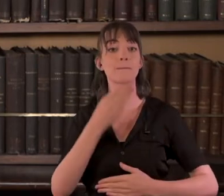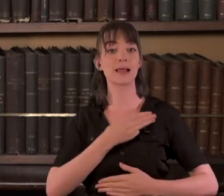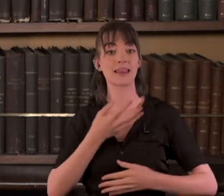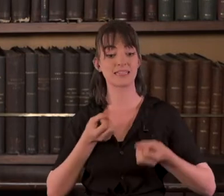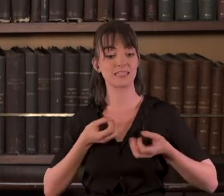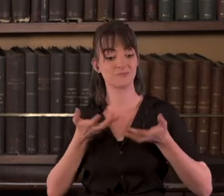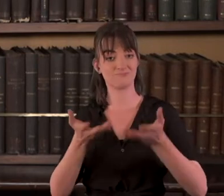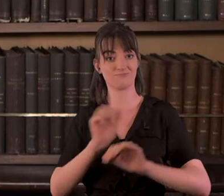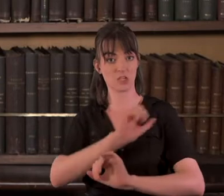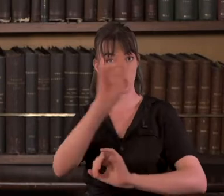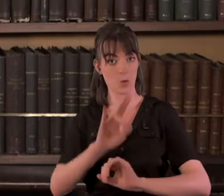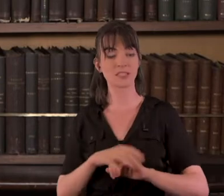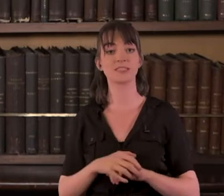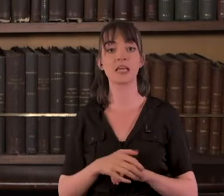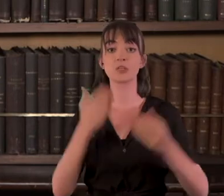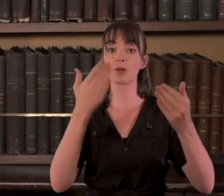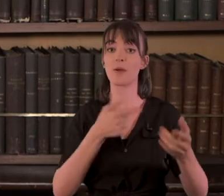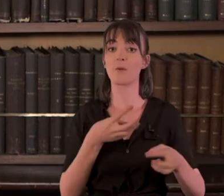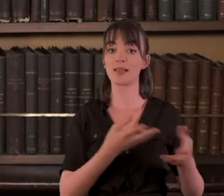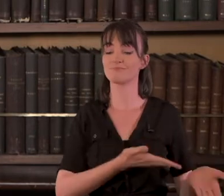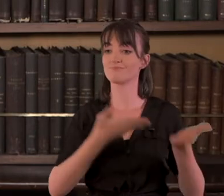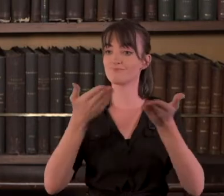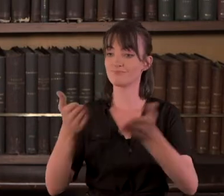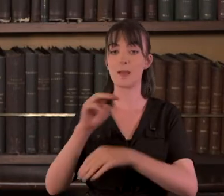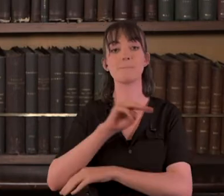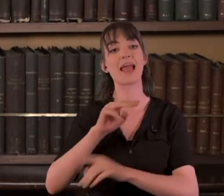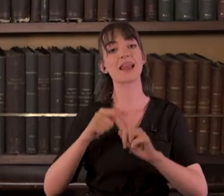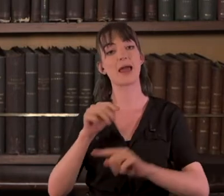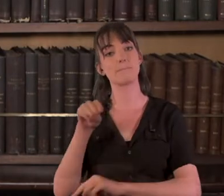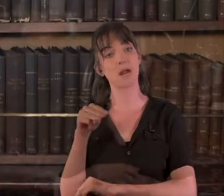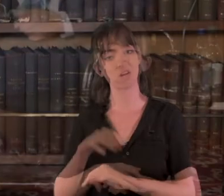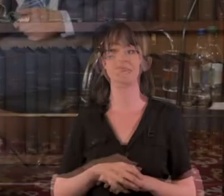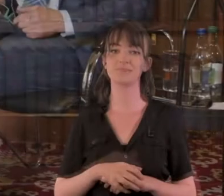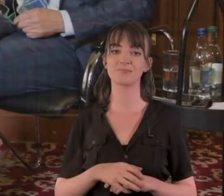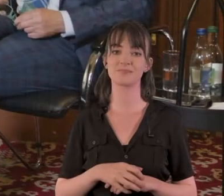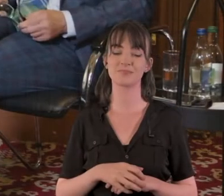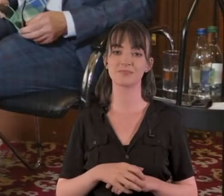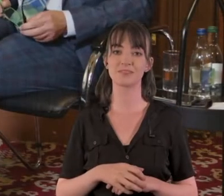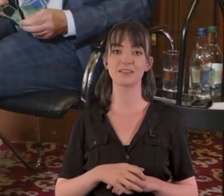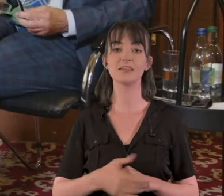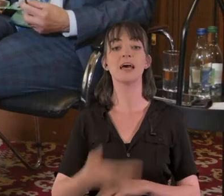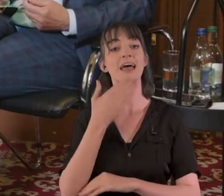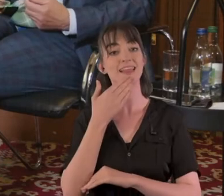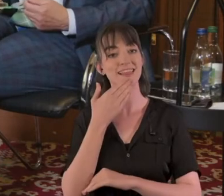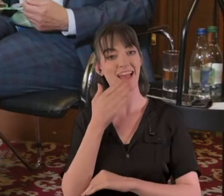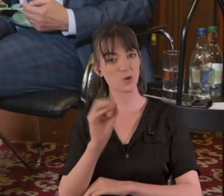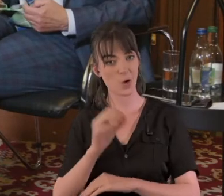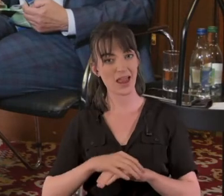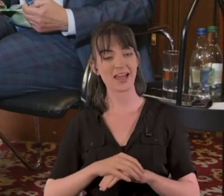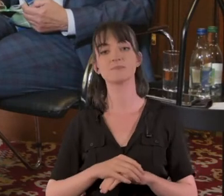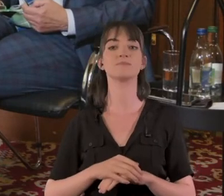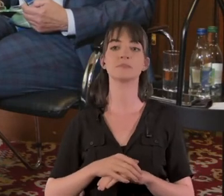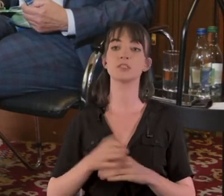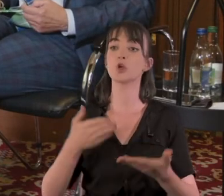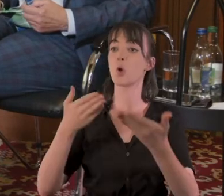questions. So I'm now going to hand over to Michael and Marie, and thank you very much. Thank you very much, Orla. Well, Michael, as